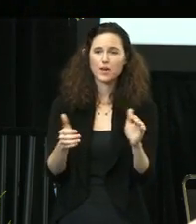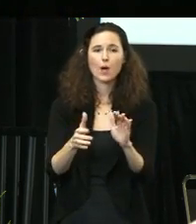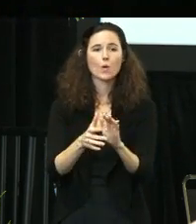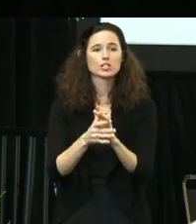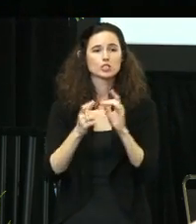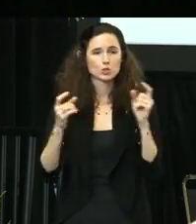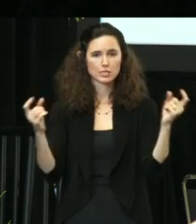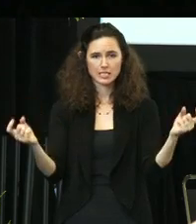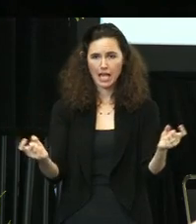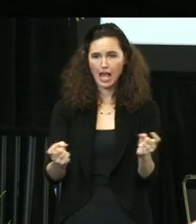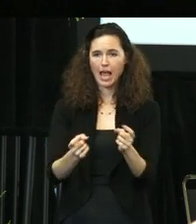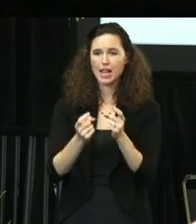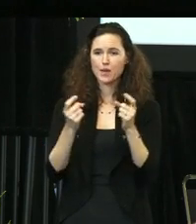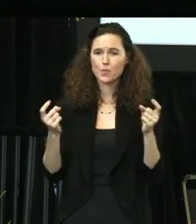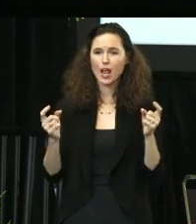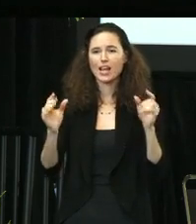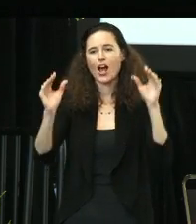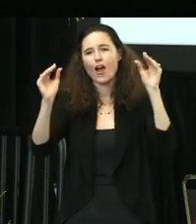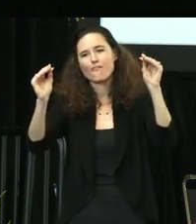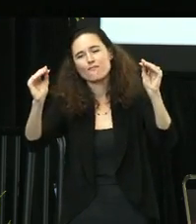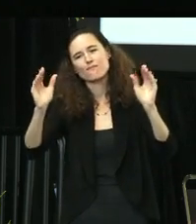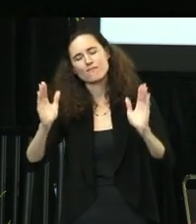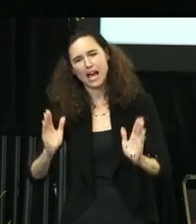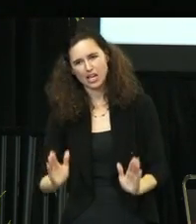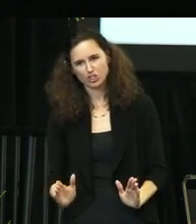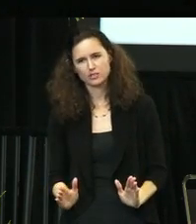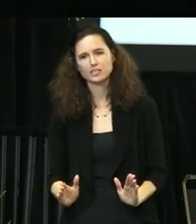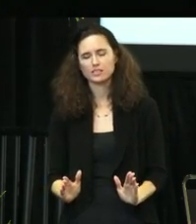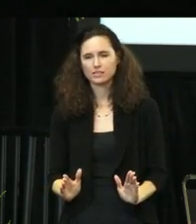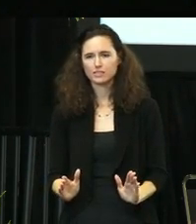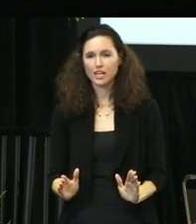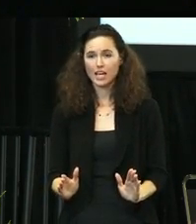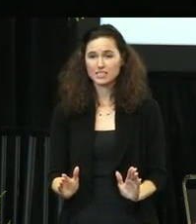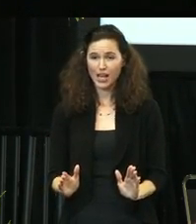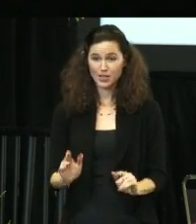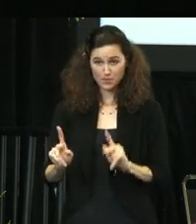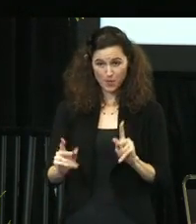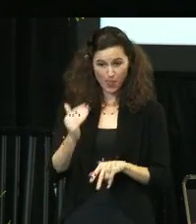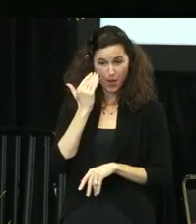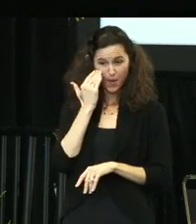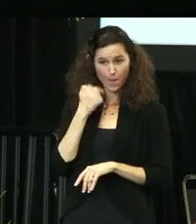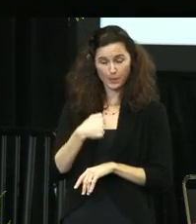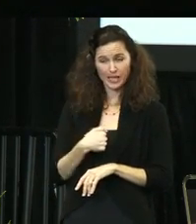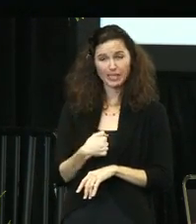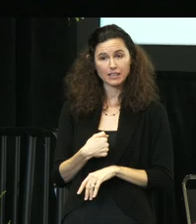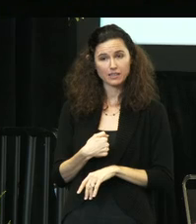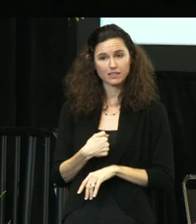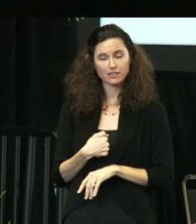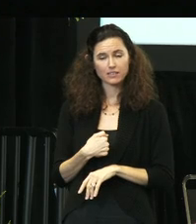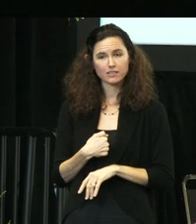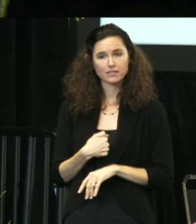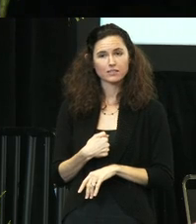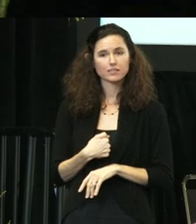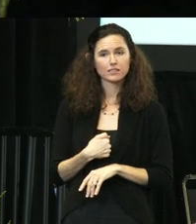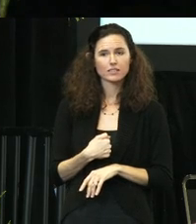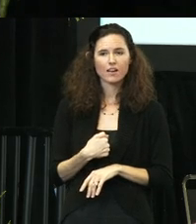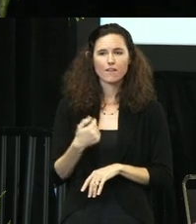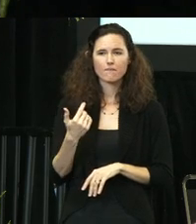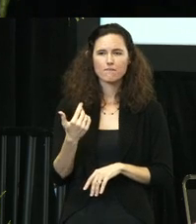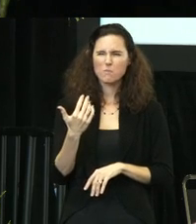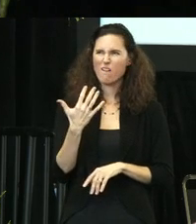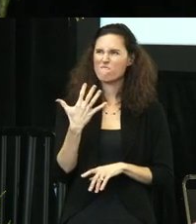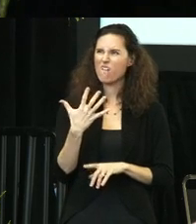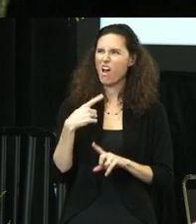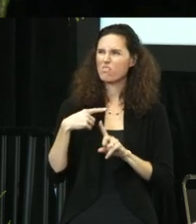celebrate our faculty. As those of you who know me, I spent